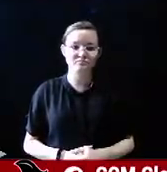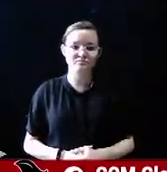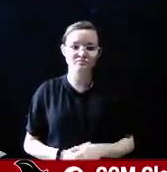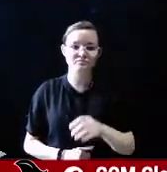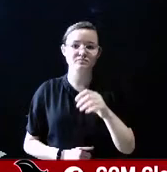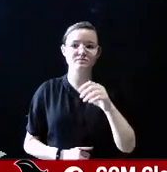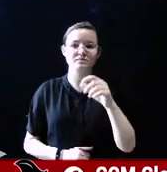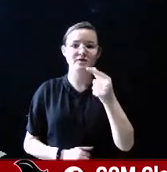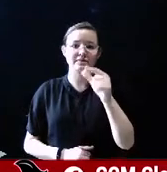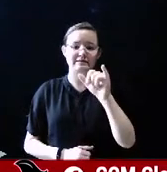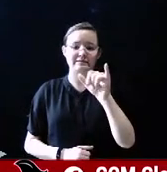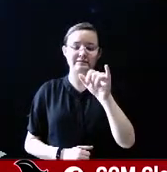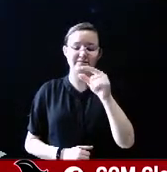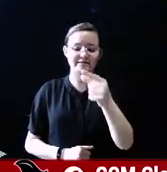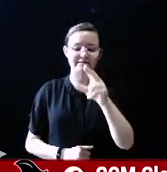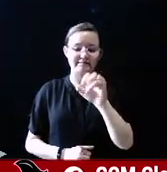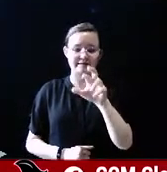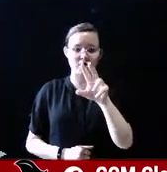Guillermo Serrano.